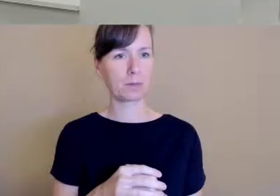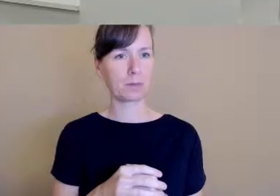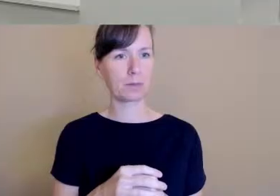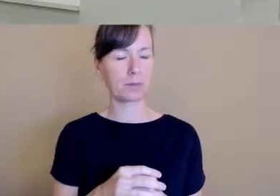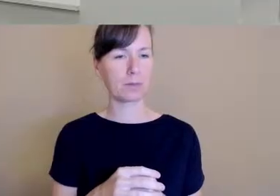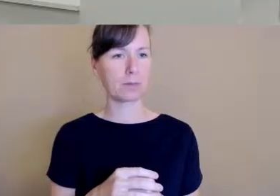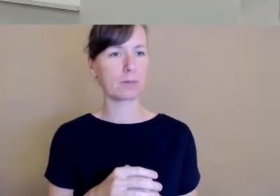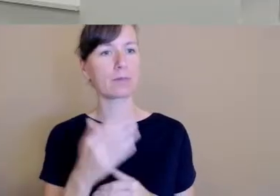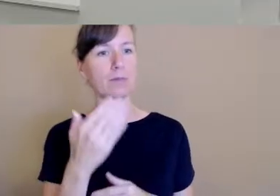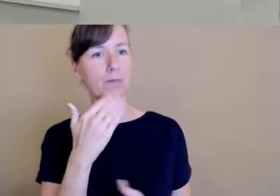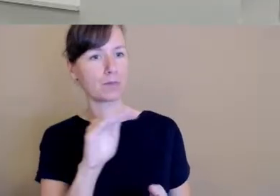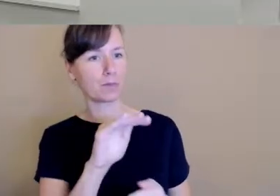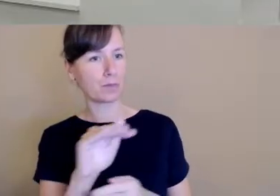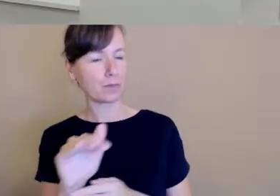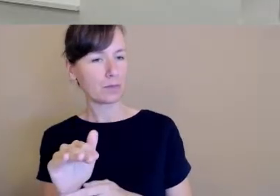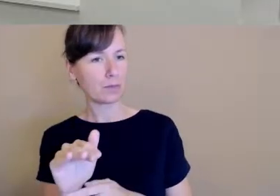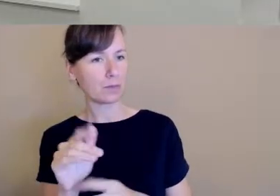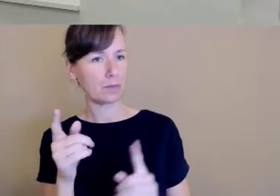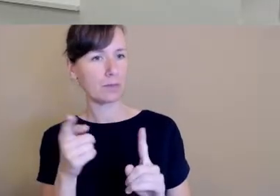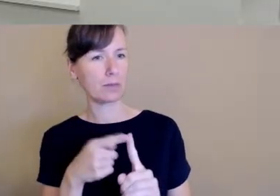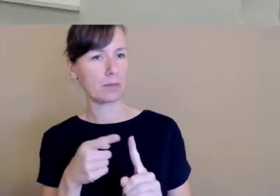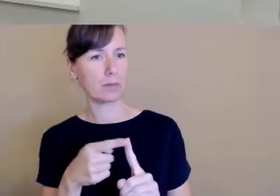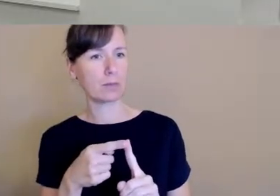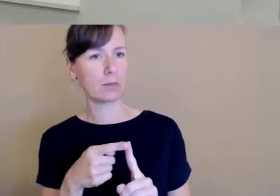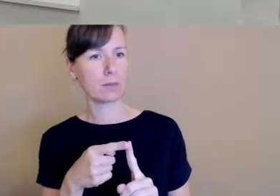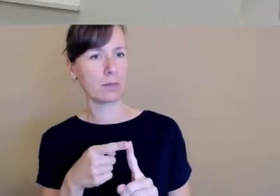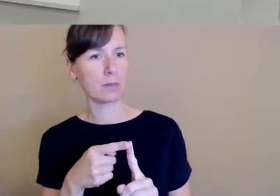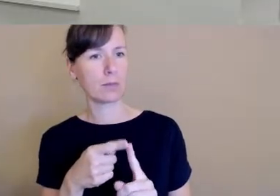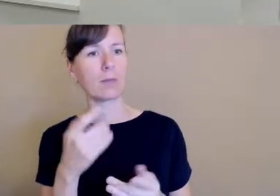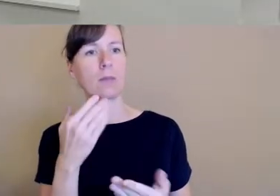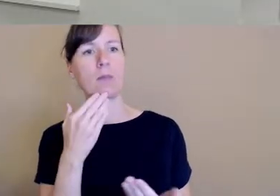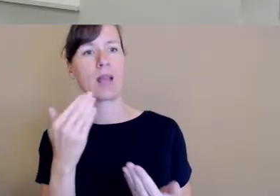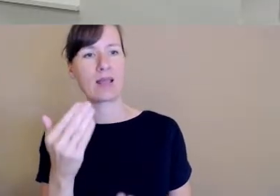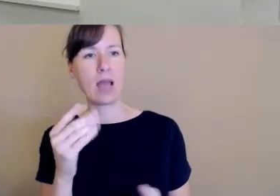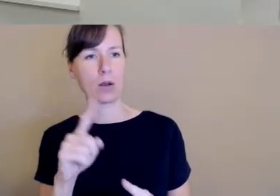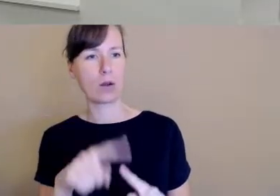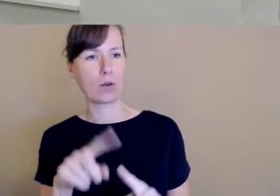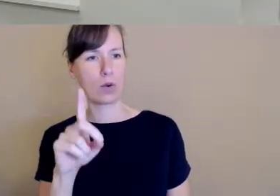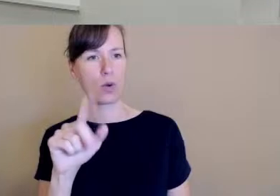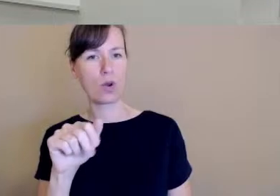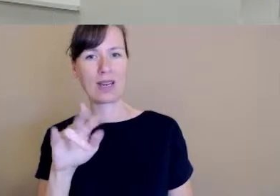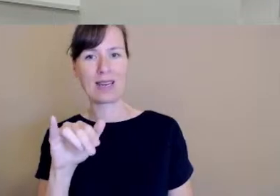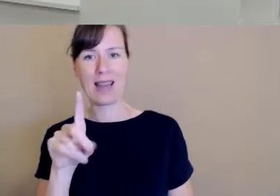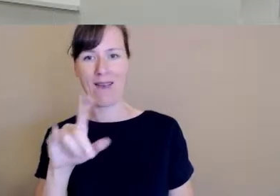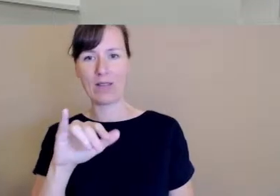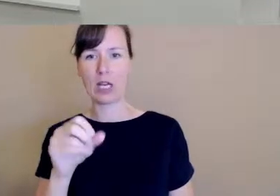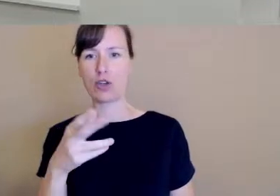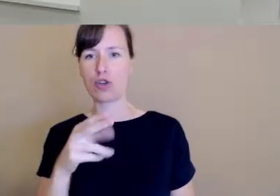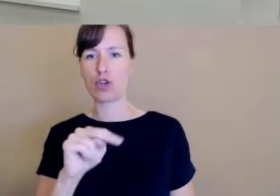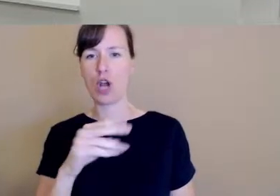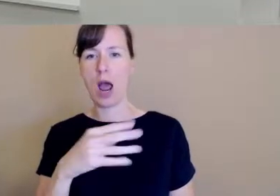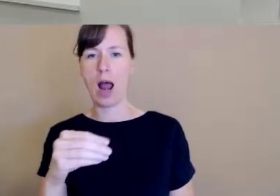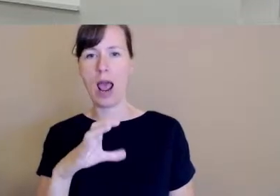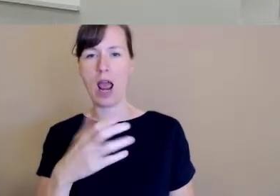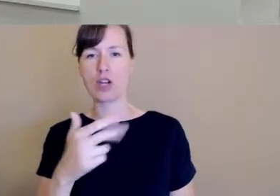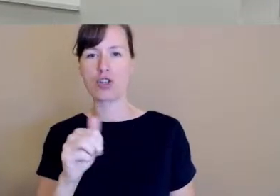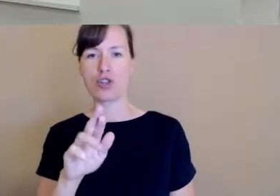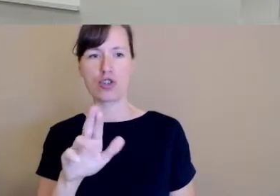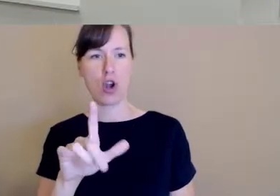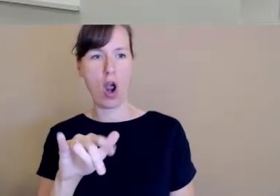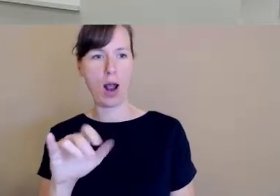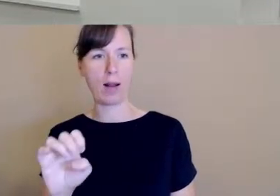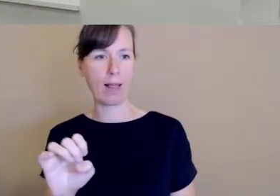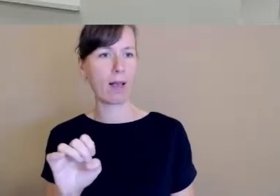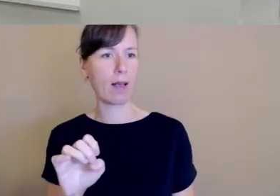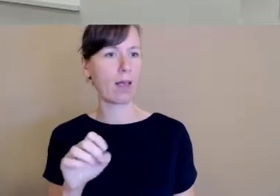Good evening. First, thank you to David, John, and Charlie. It's actually been